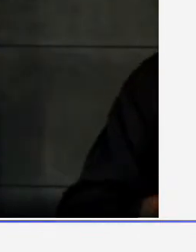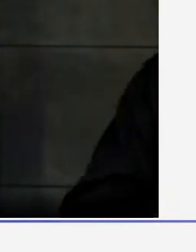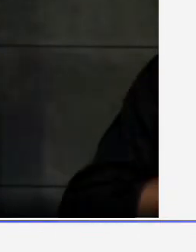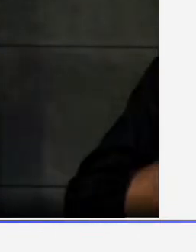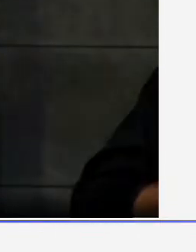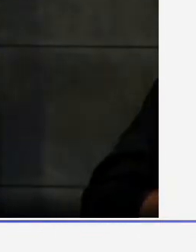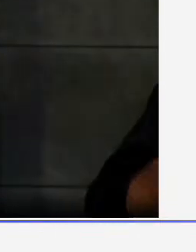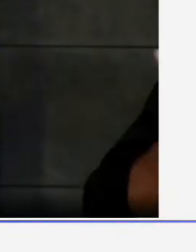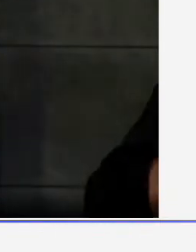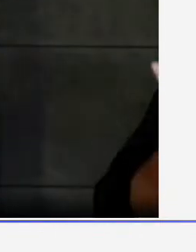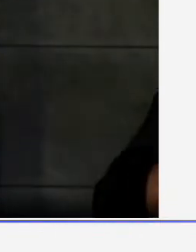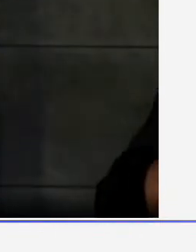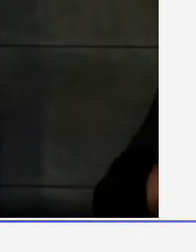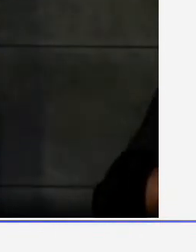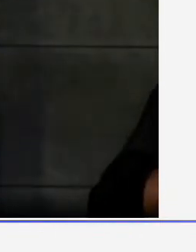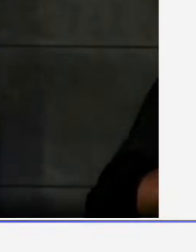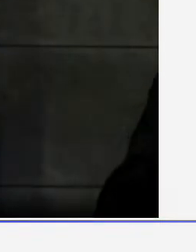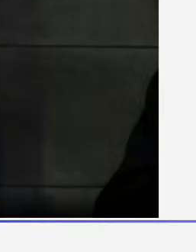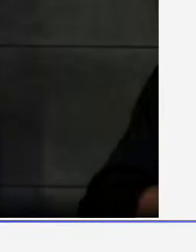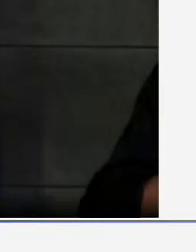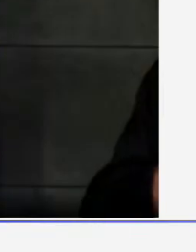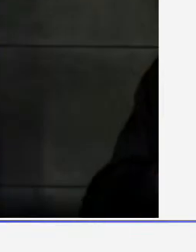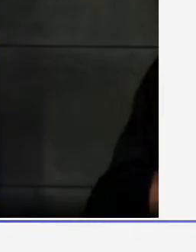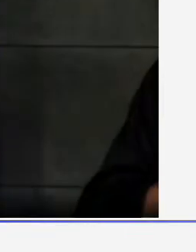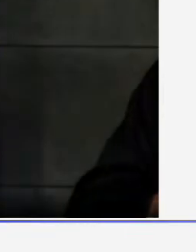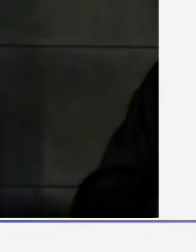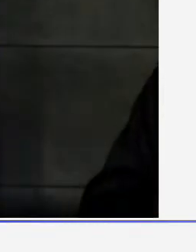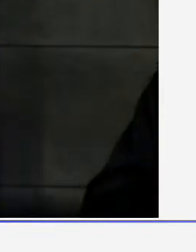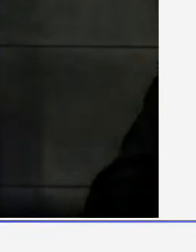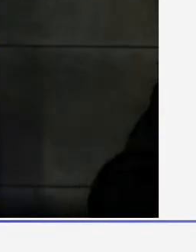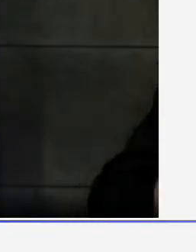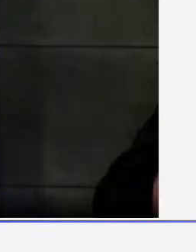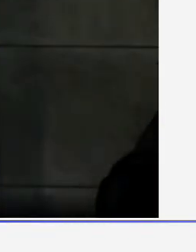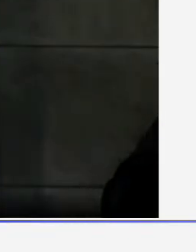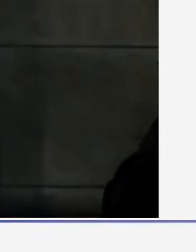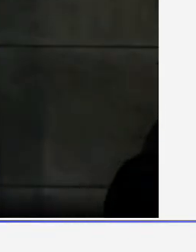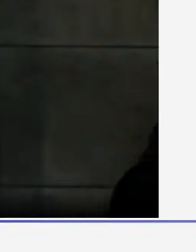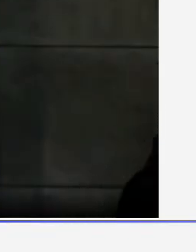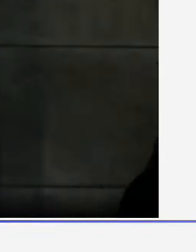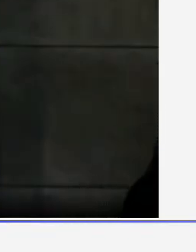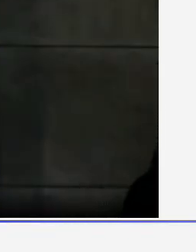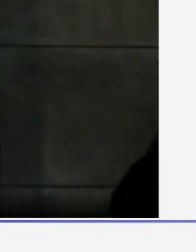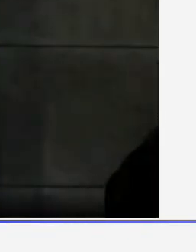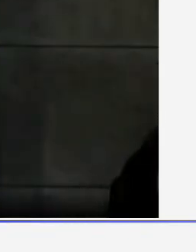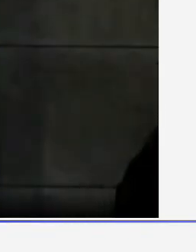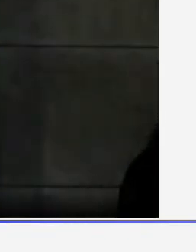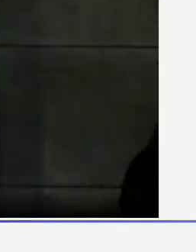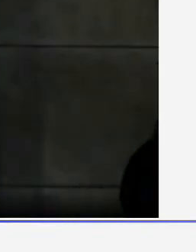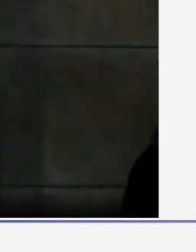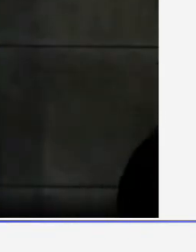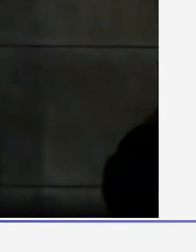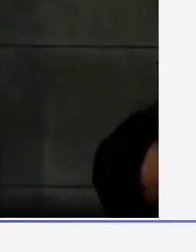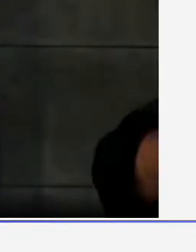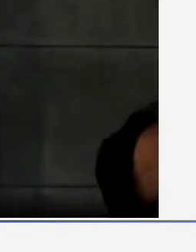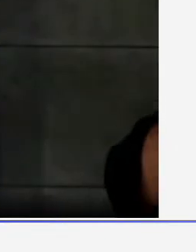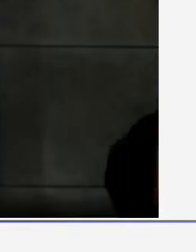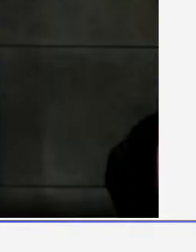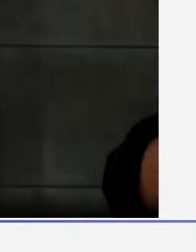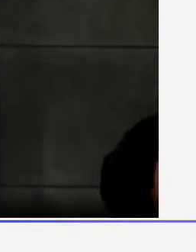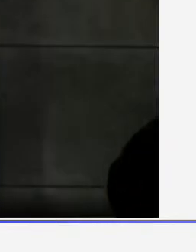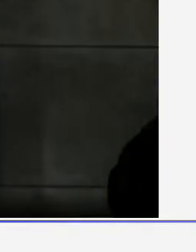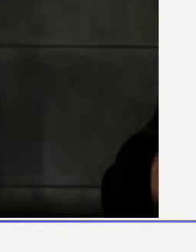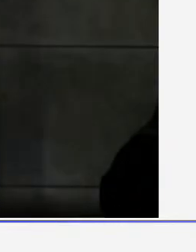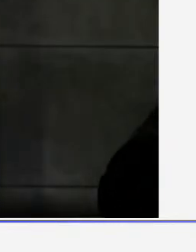never been better, and it will be this season as well. Just amazing. So since this devastation and Katrina, knowing the Weather Service, we've made